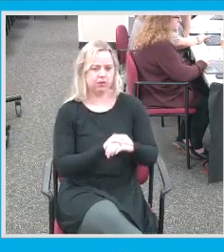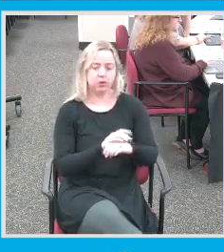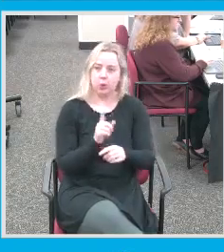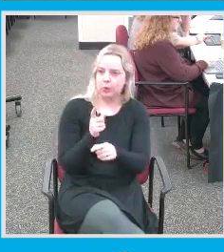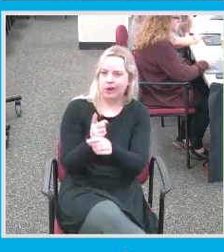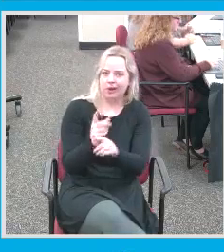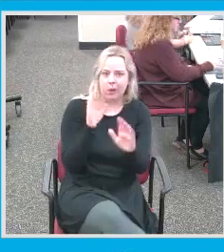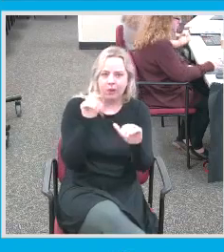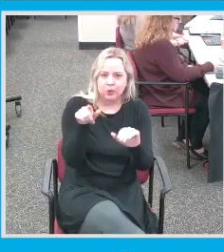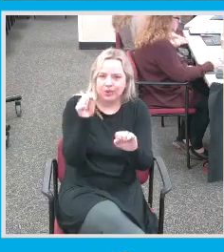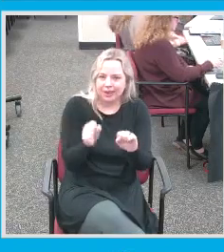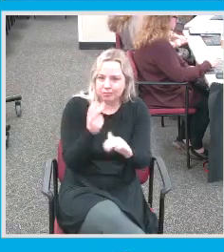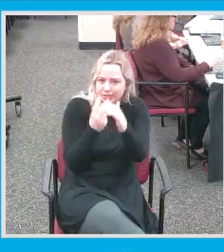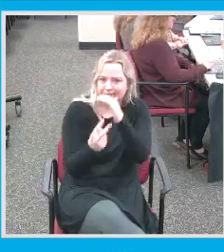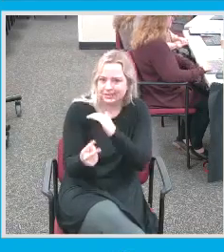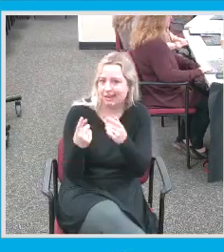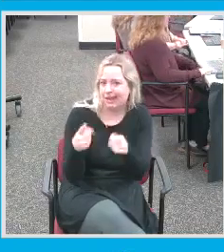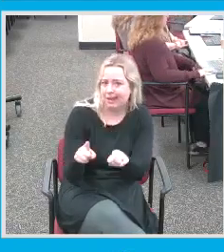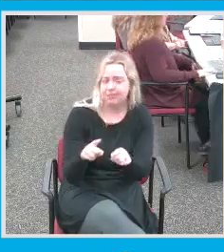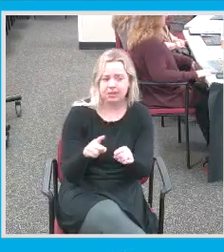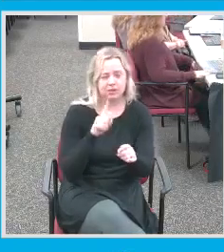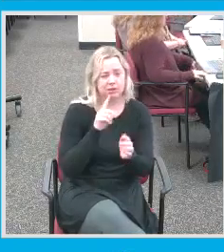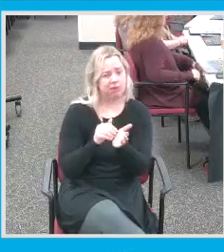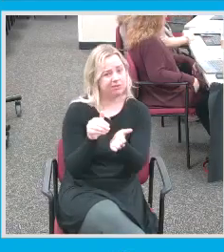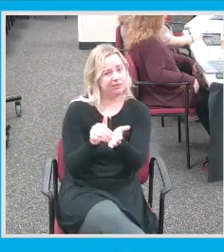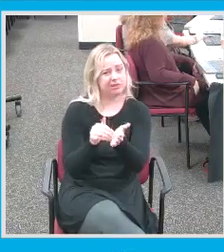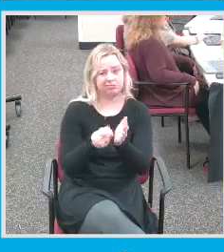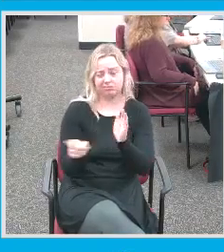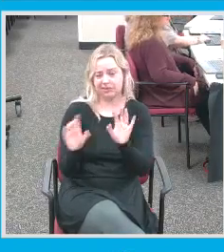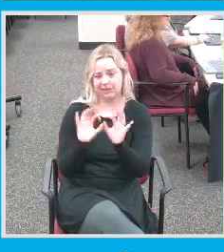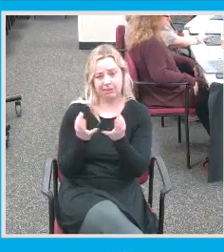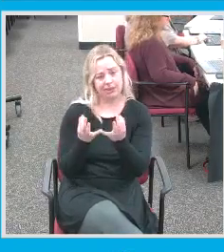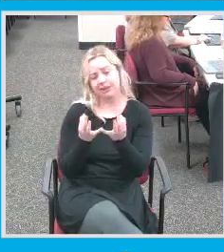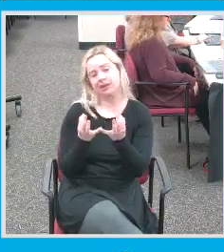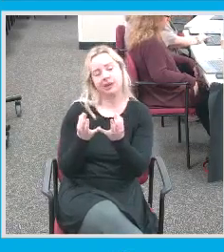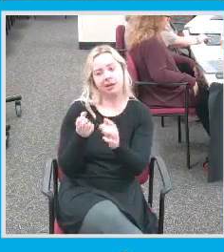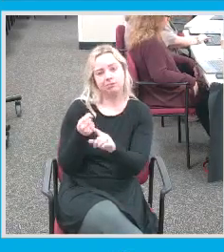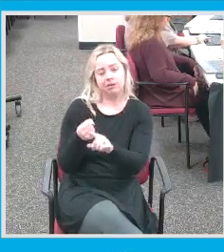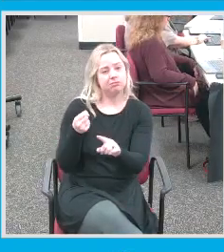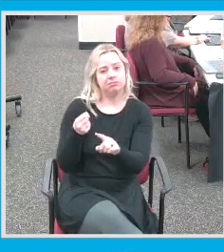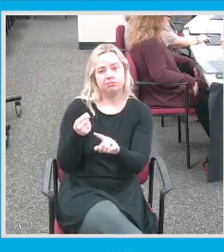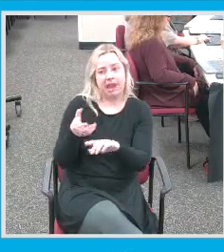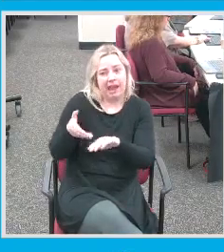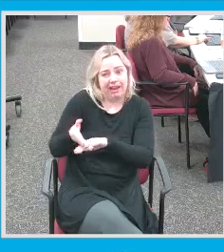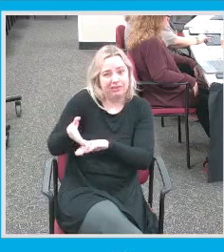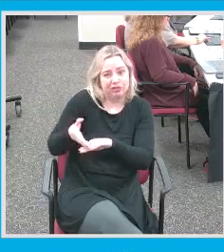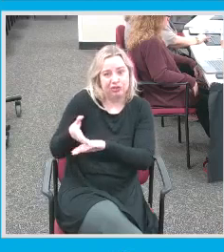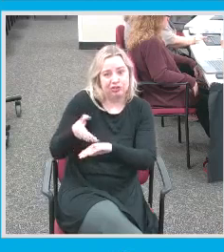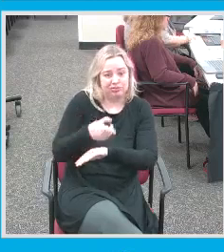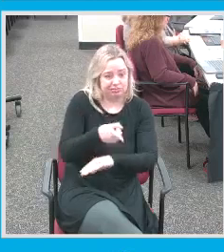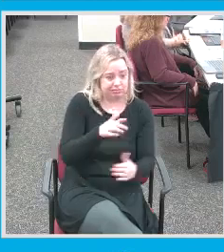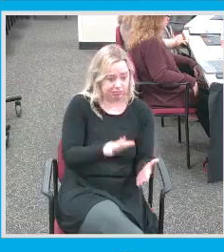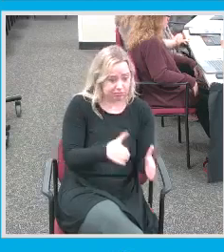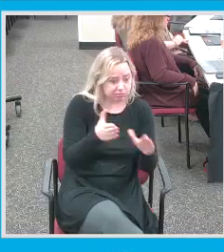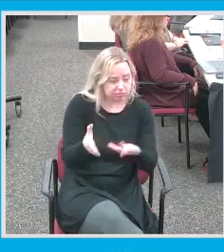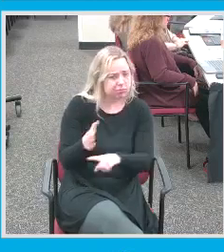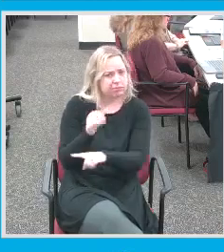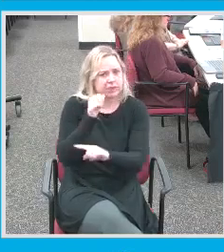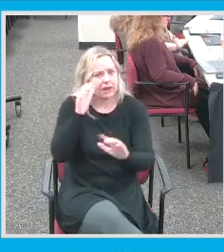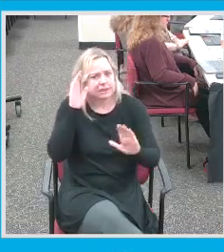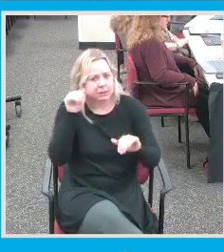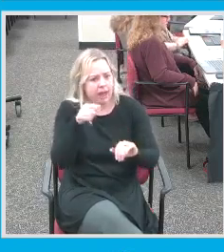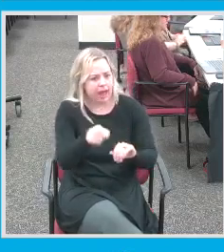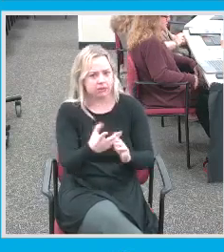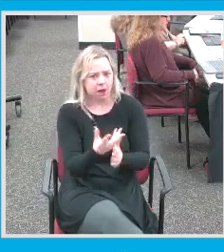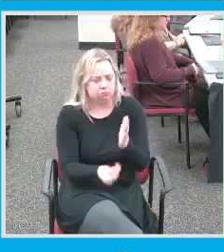And so many times the family, there are remarks afterwards where they didn't see it coming. They